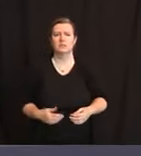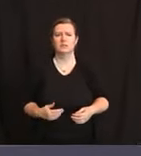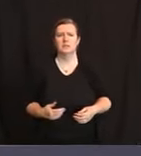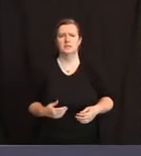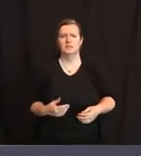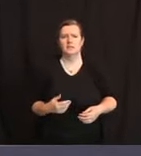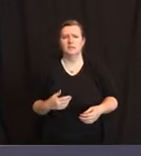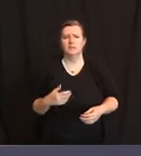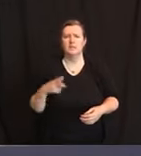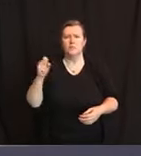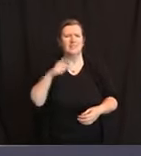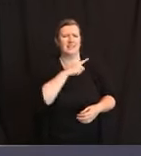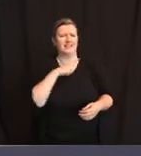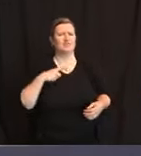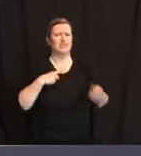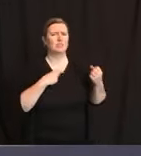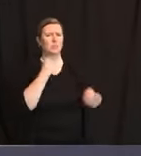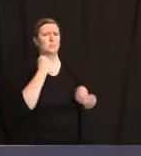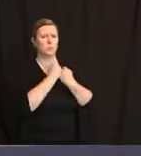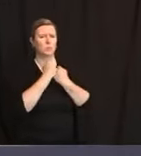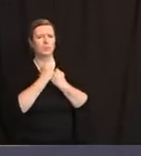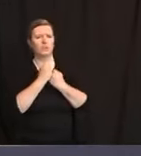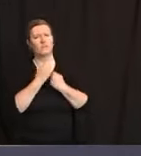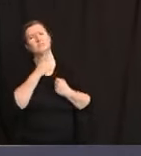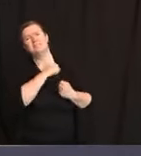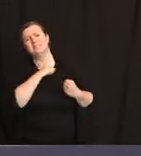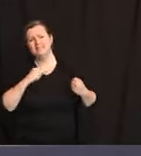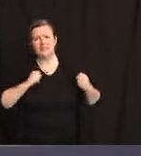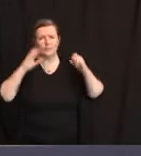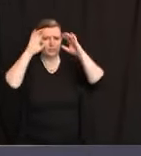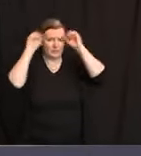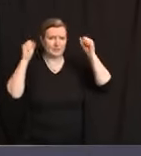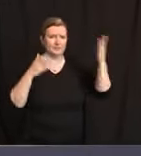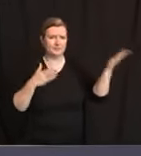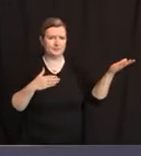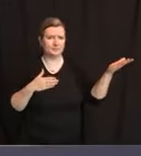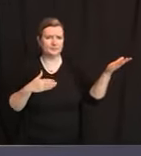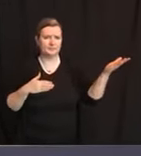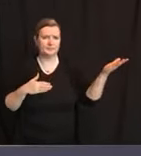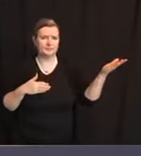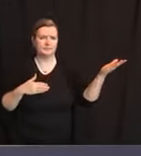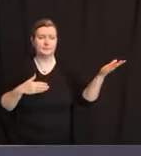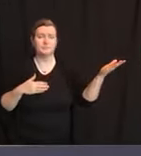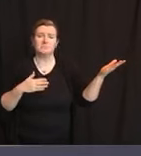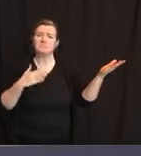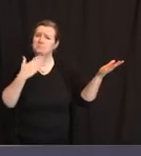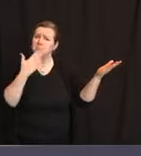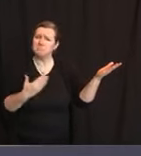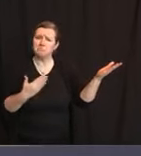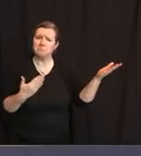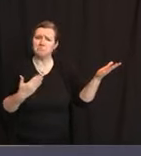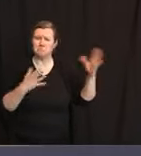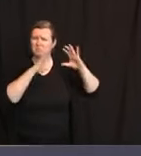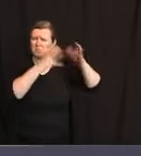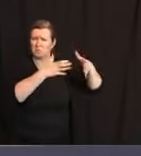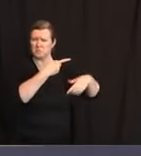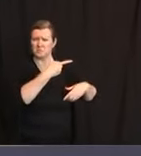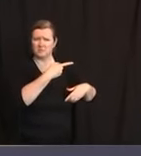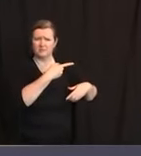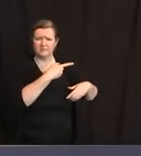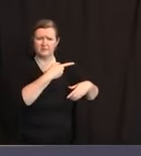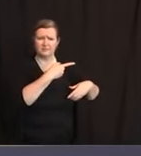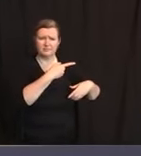And as I said, I think the Speaker, Senate President, and I all agreed there was a very constructive, good working group meeting on bonding yesterday.